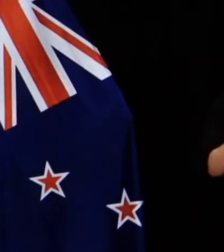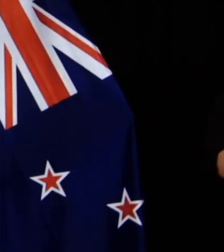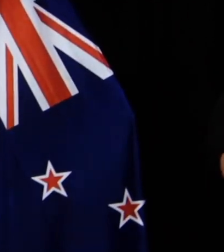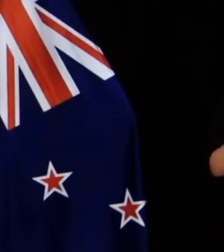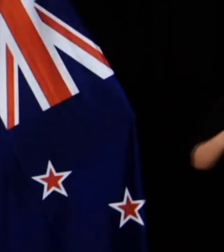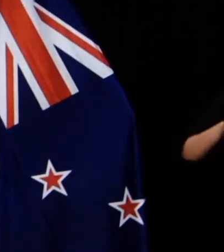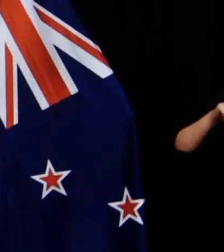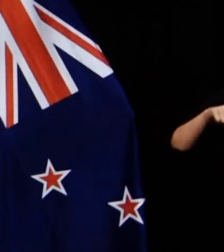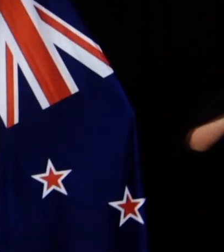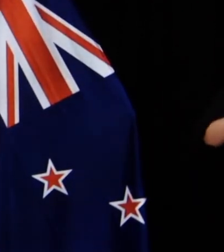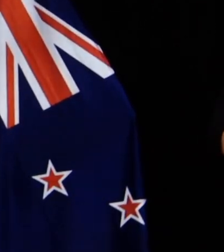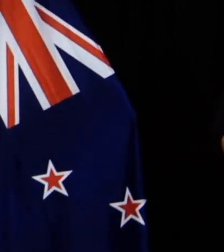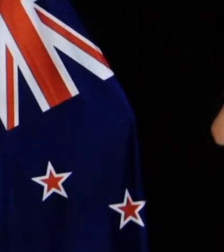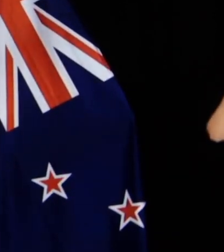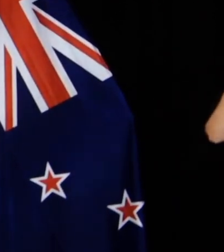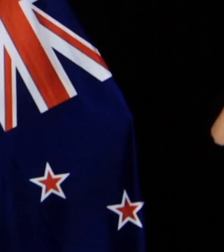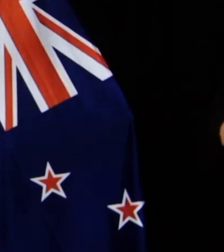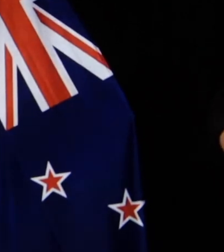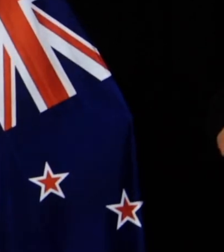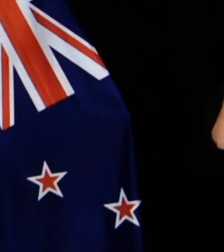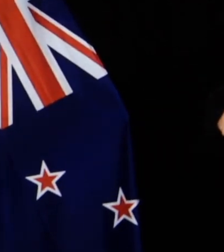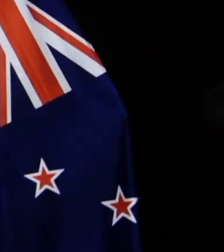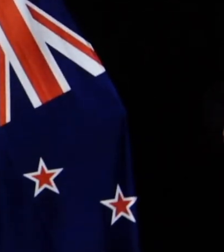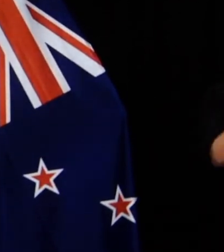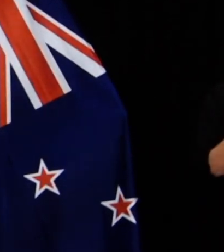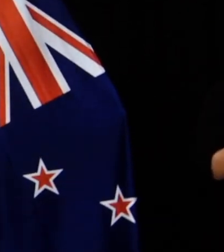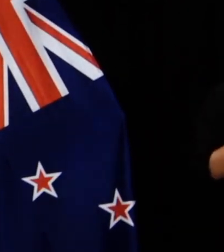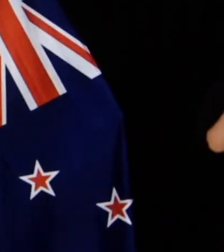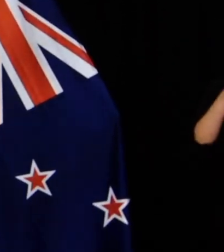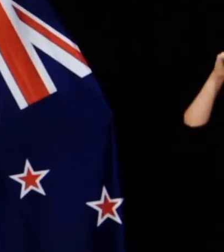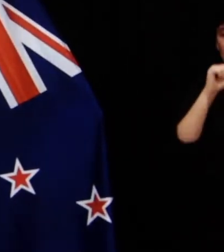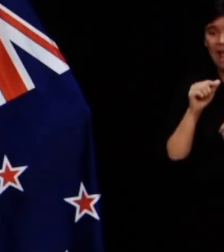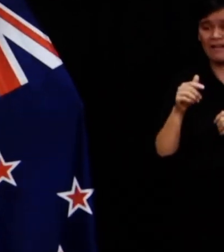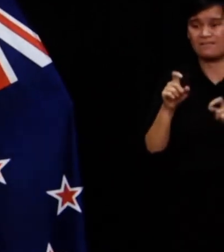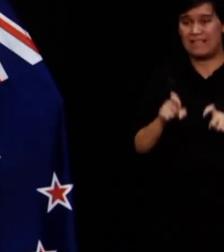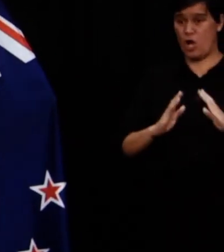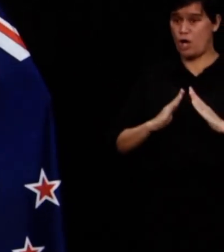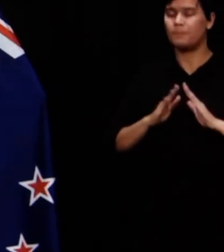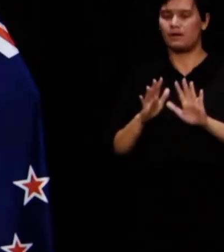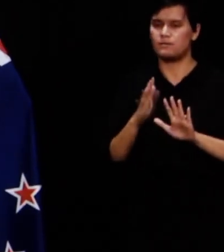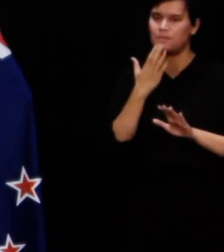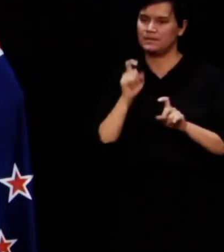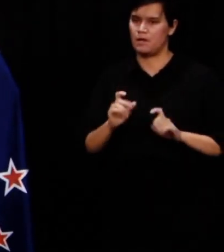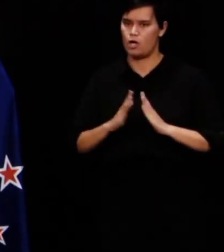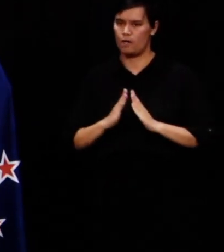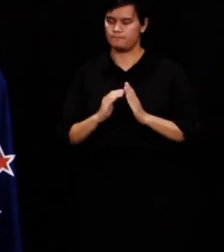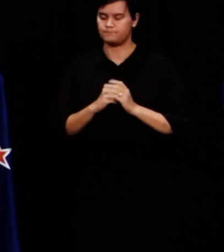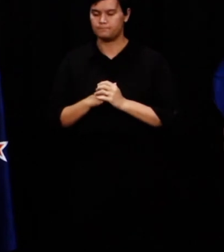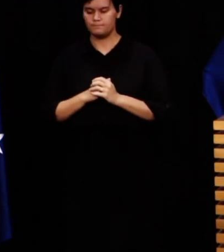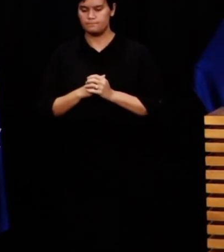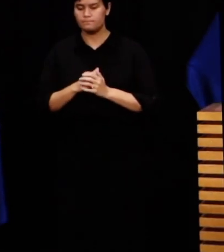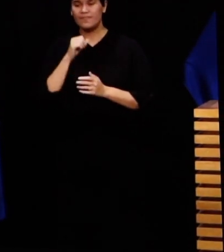travel, please do so. People at high risk of severe illness, such as older people and those with existing medical